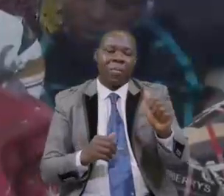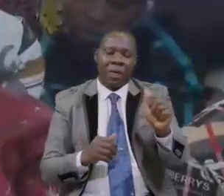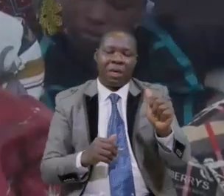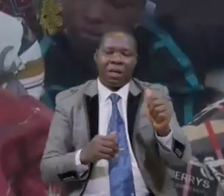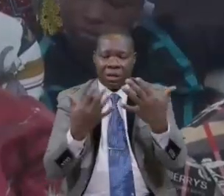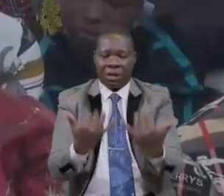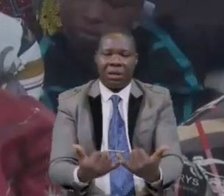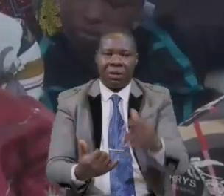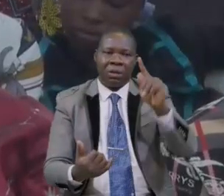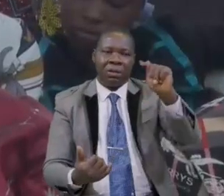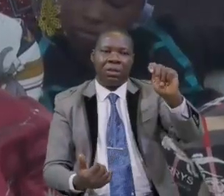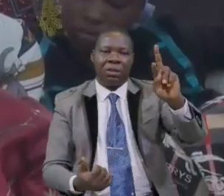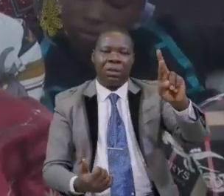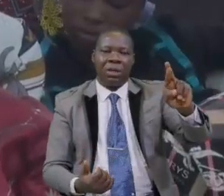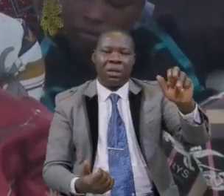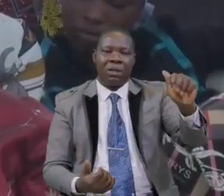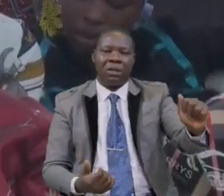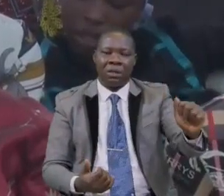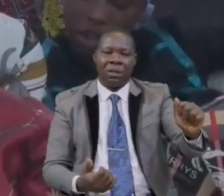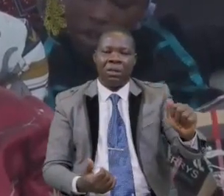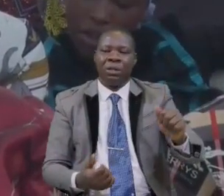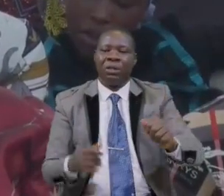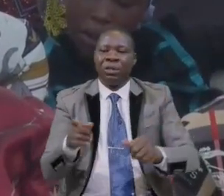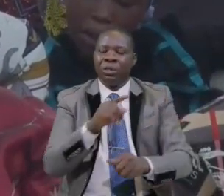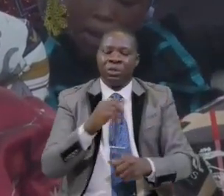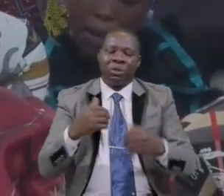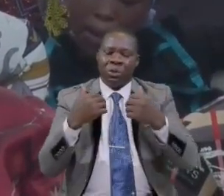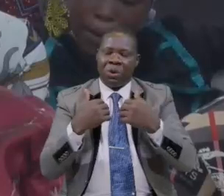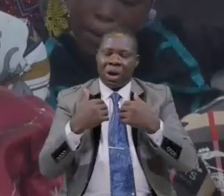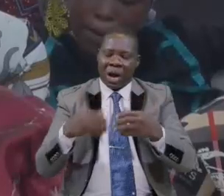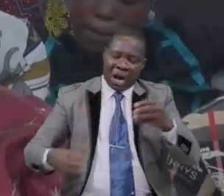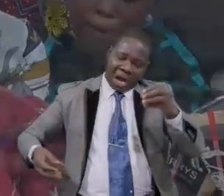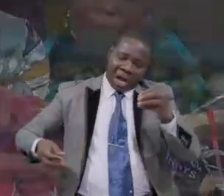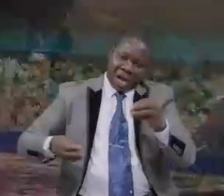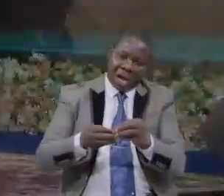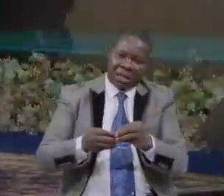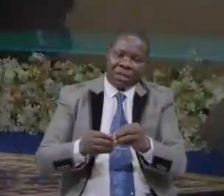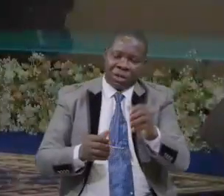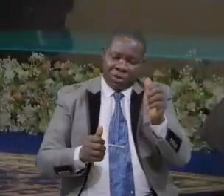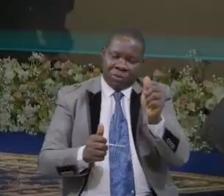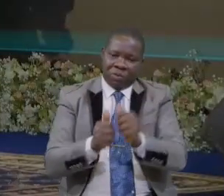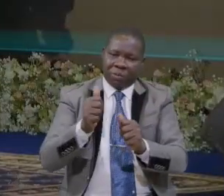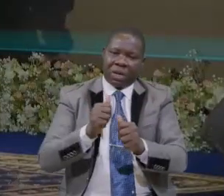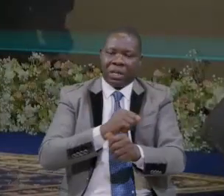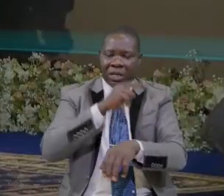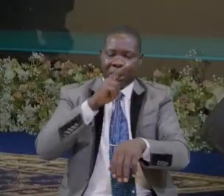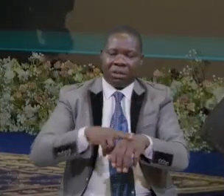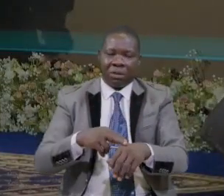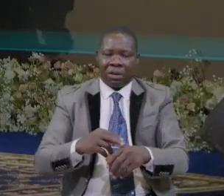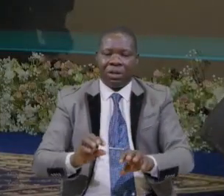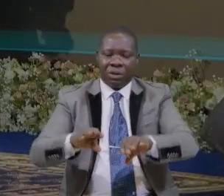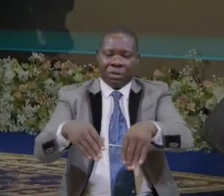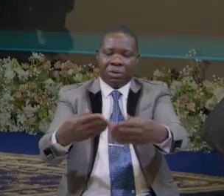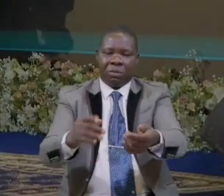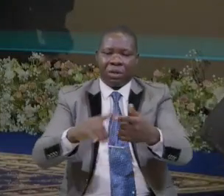about transform. You add supernatural supply to those who are